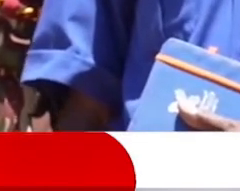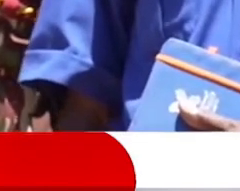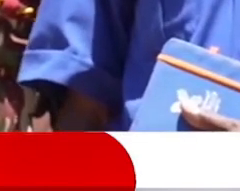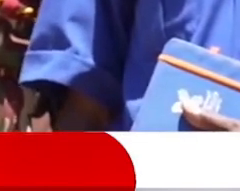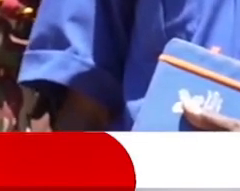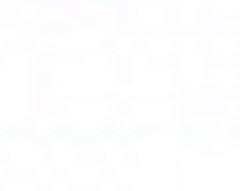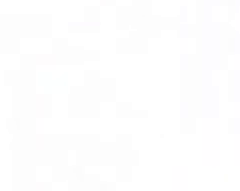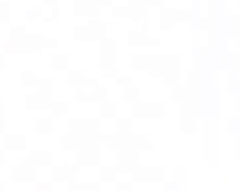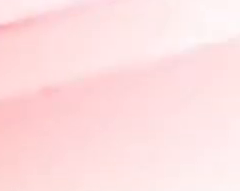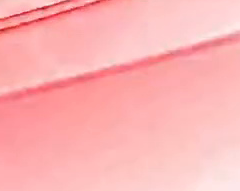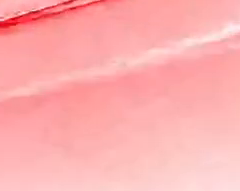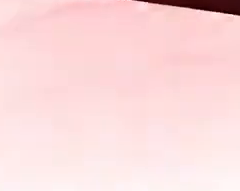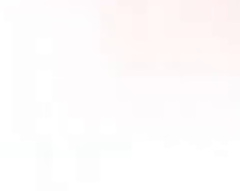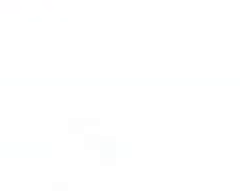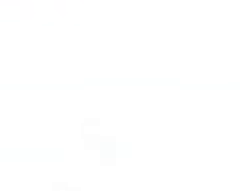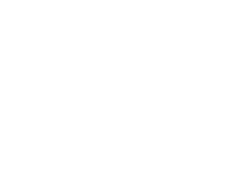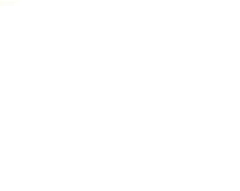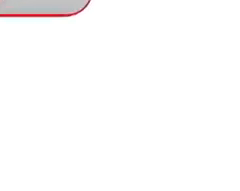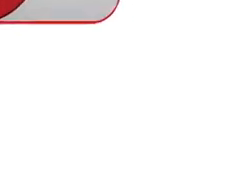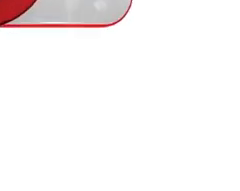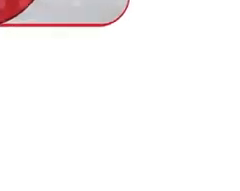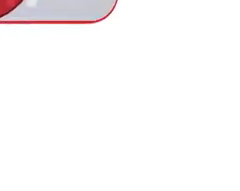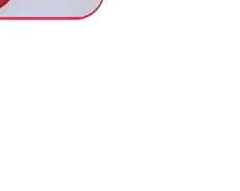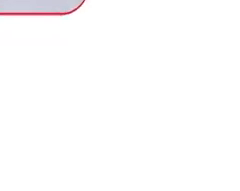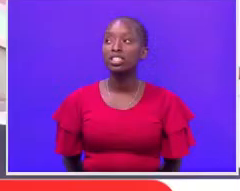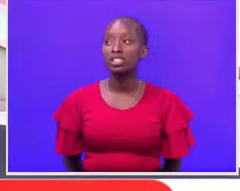political meetings.